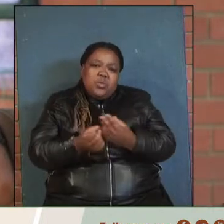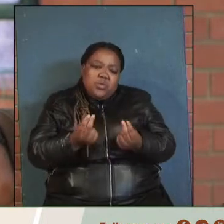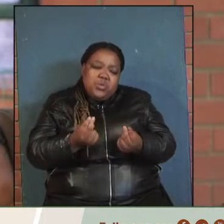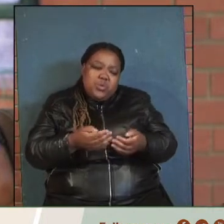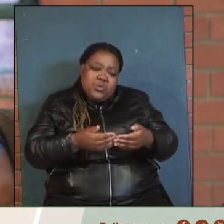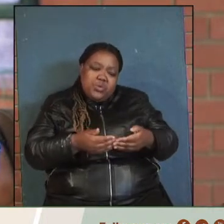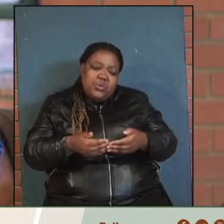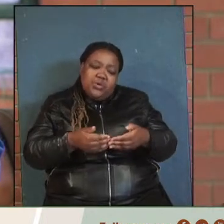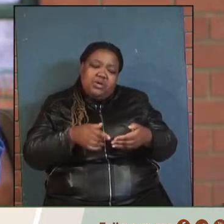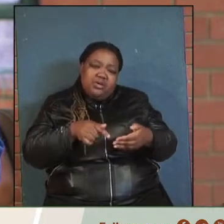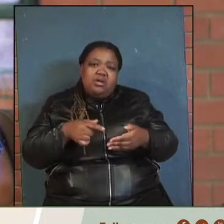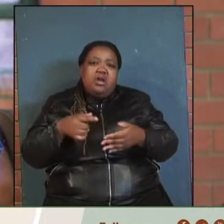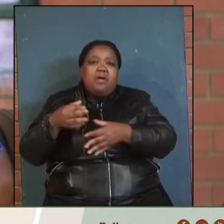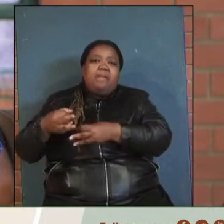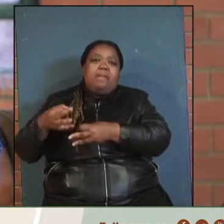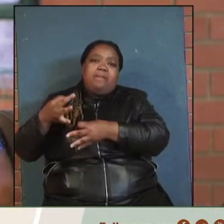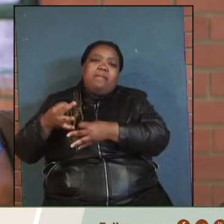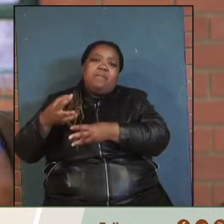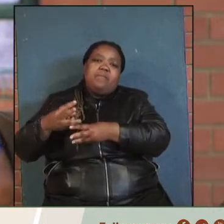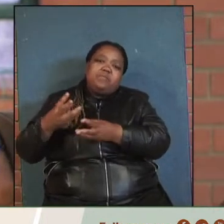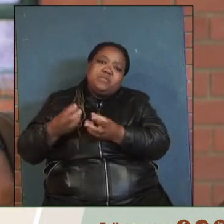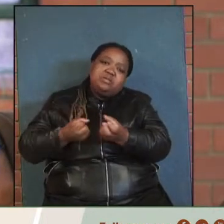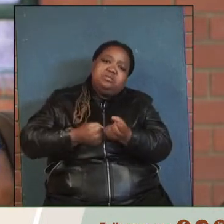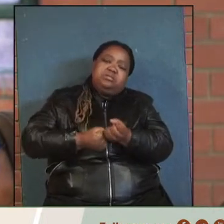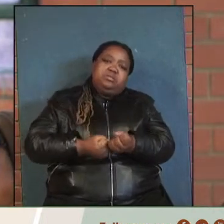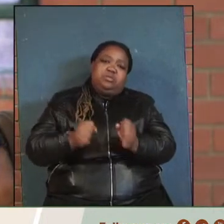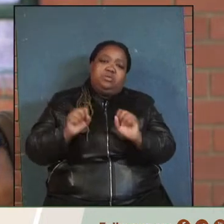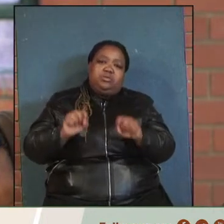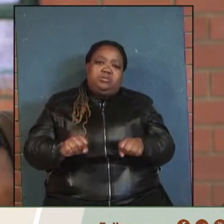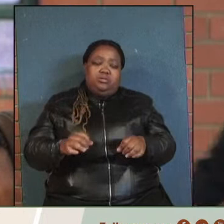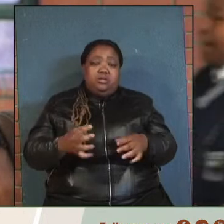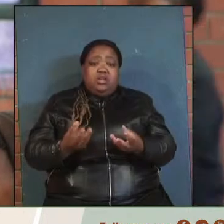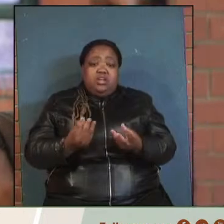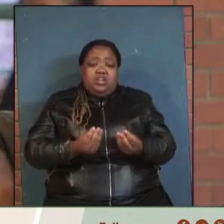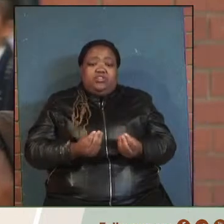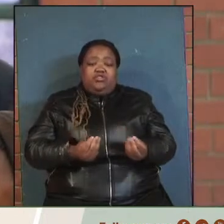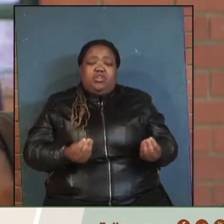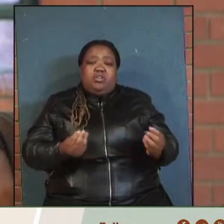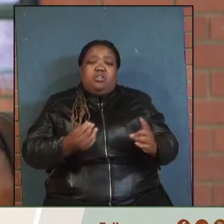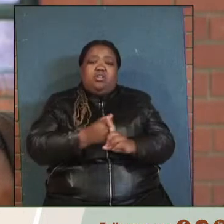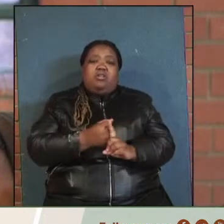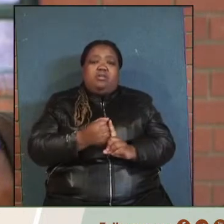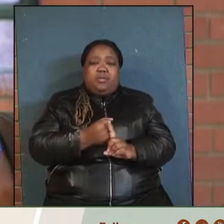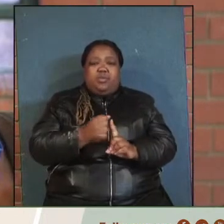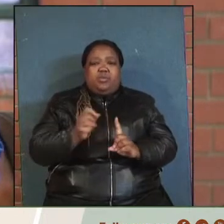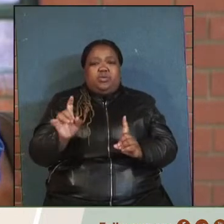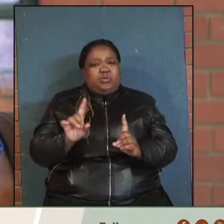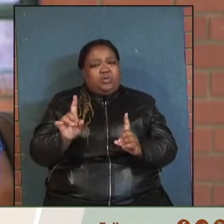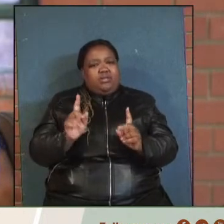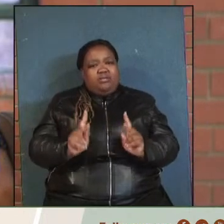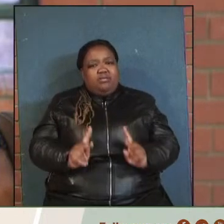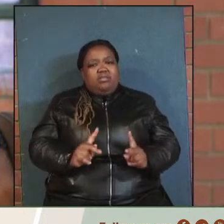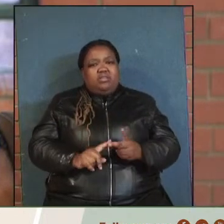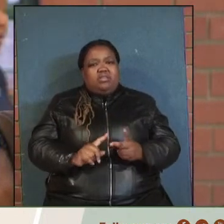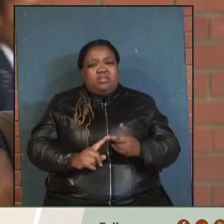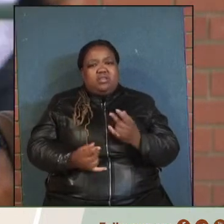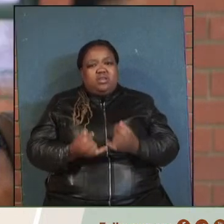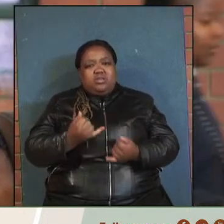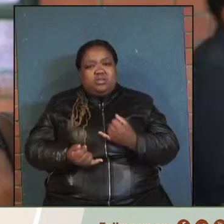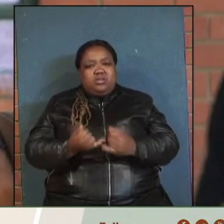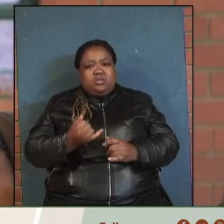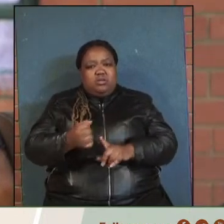parents. Number seven, know what child abuse is. Physical and sexual abuse clearly